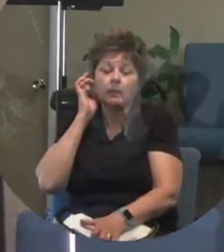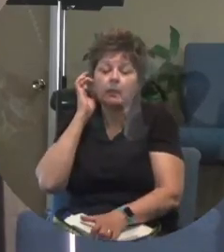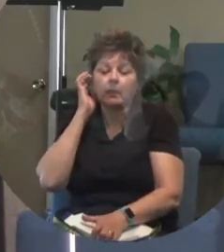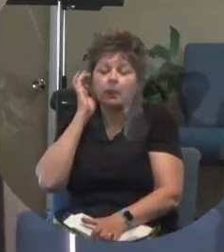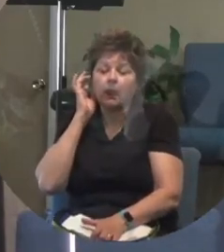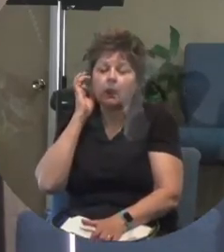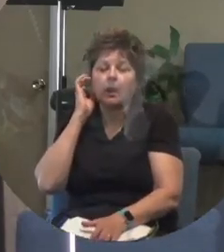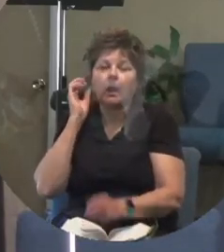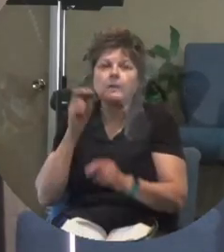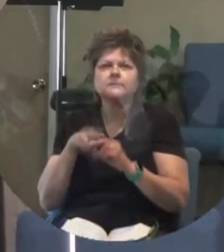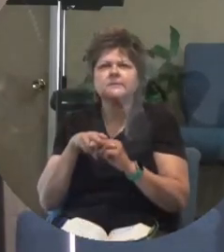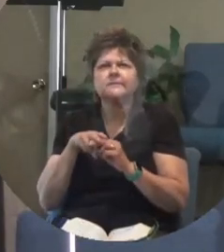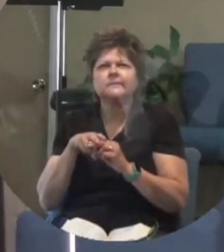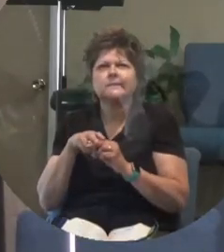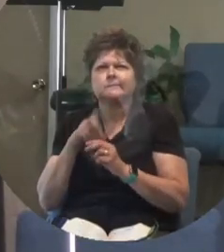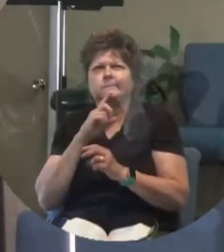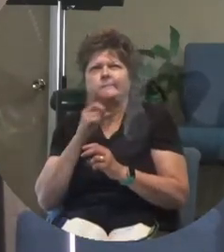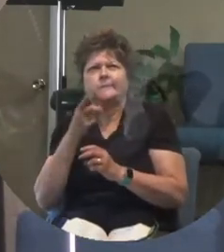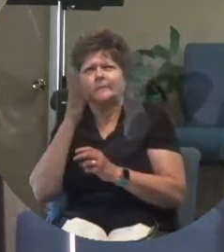And I sit there and I go, really, God?